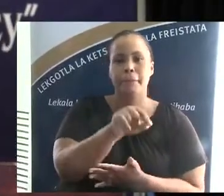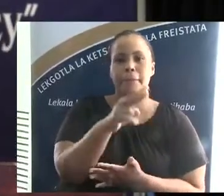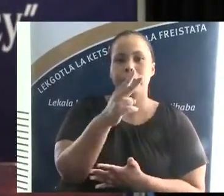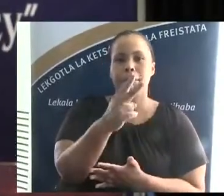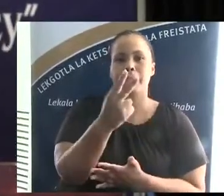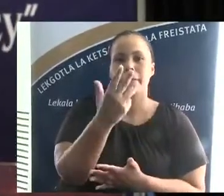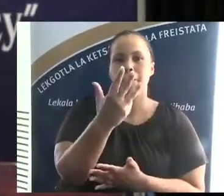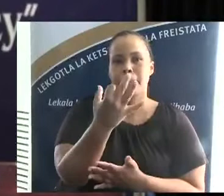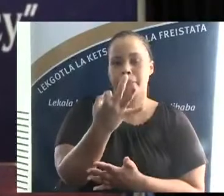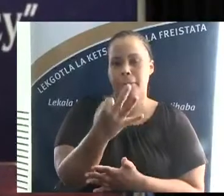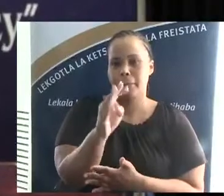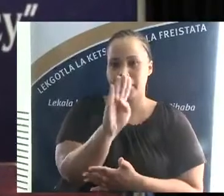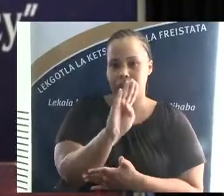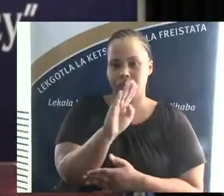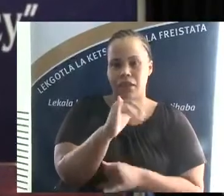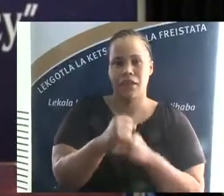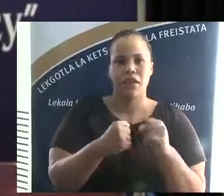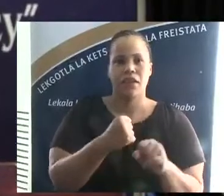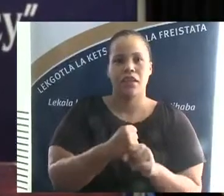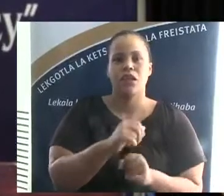$16.293 billion in